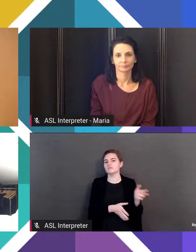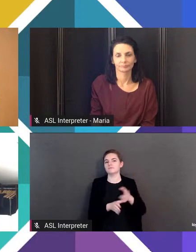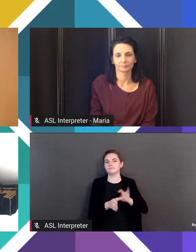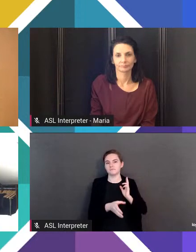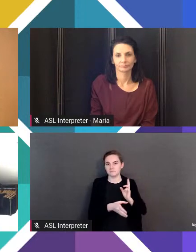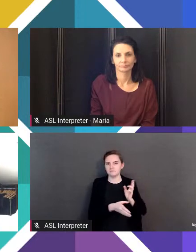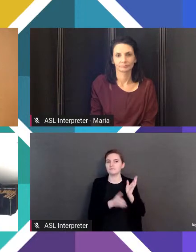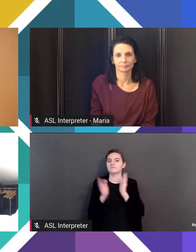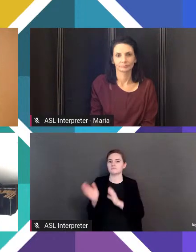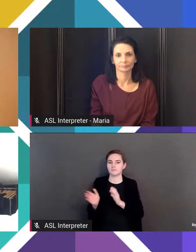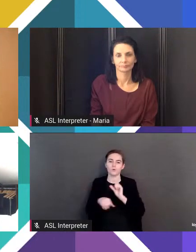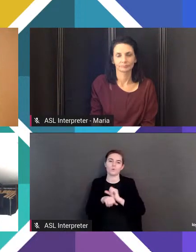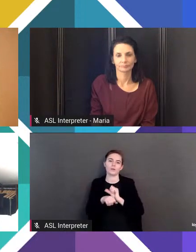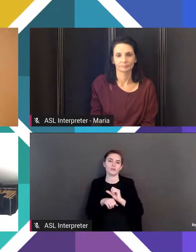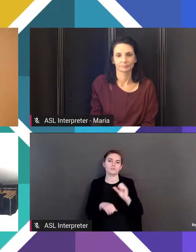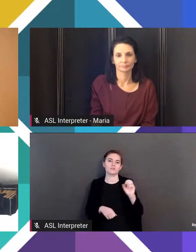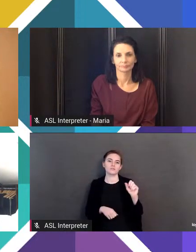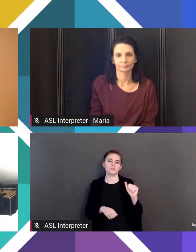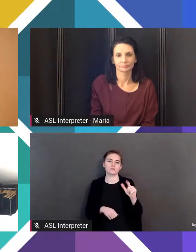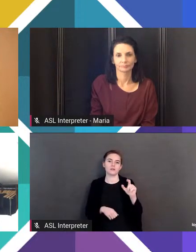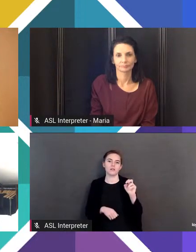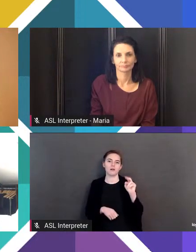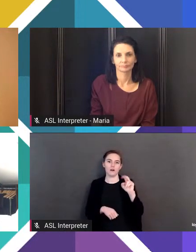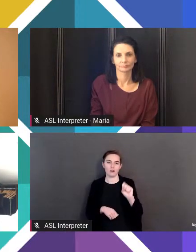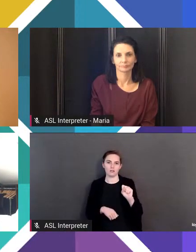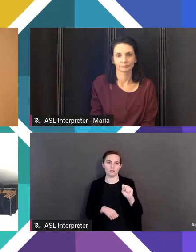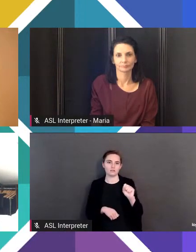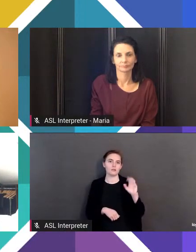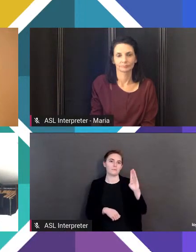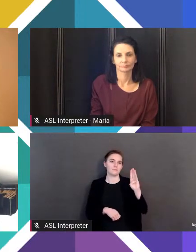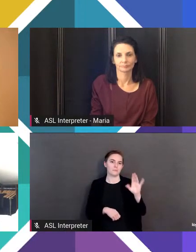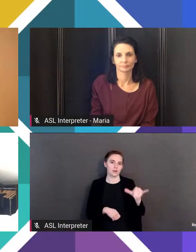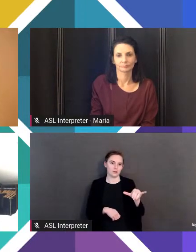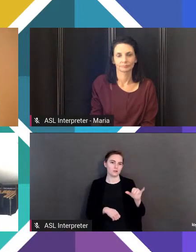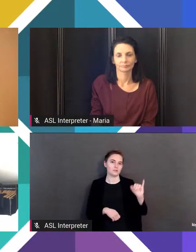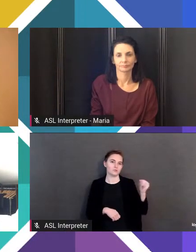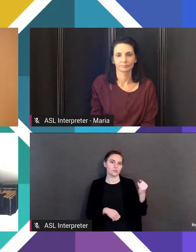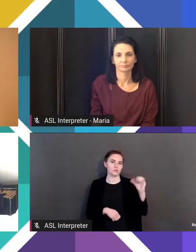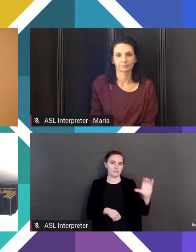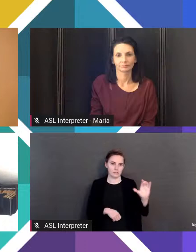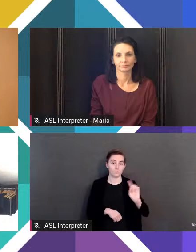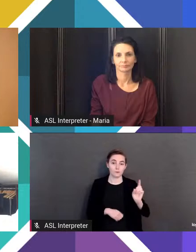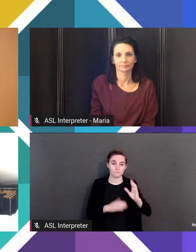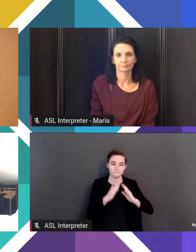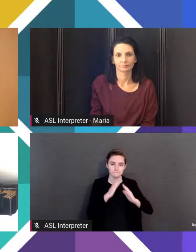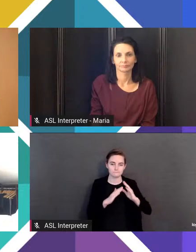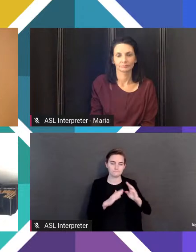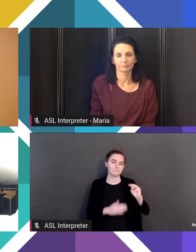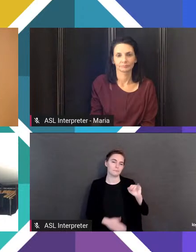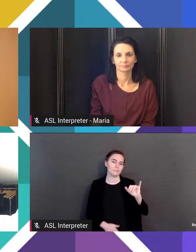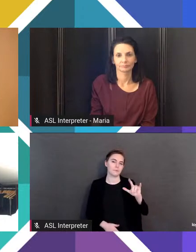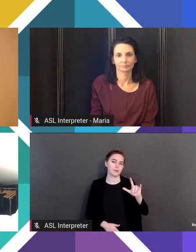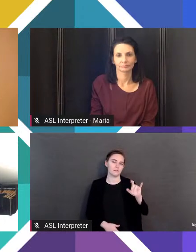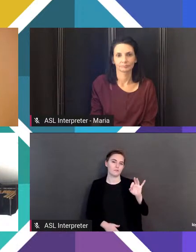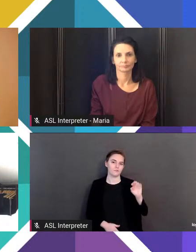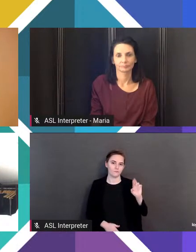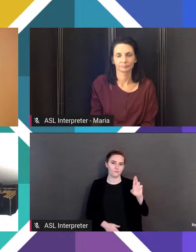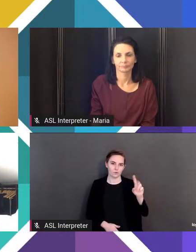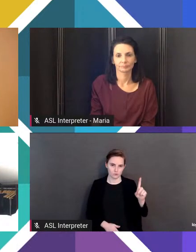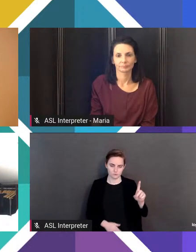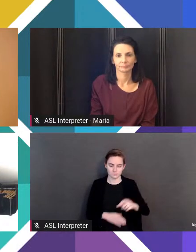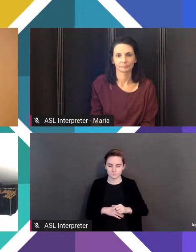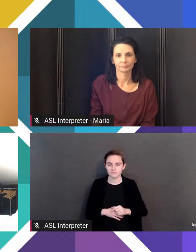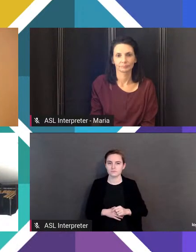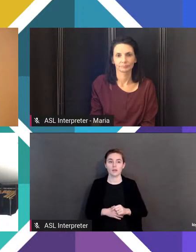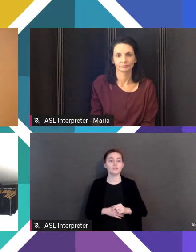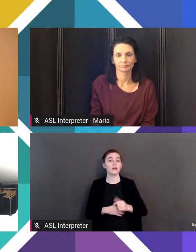in Milford. And it's essentially like we have 42 rooms in here and they are